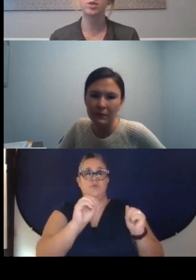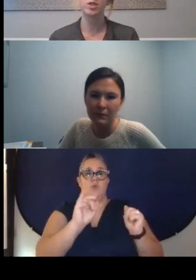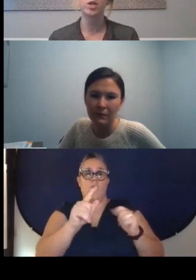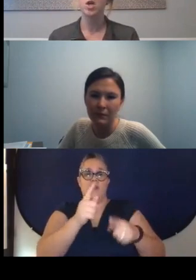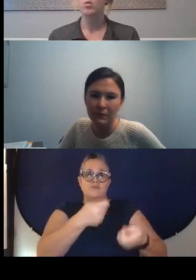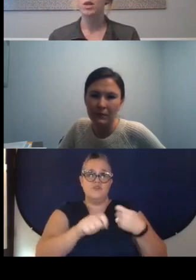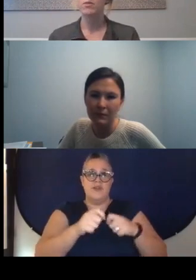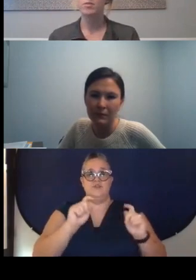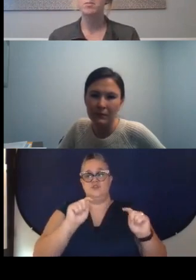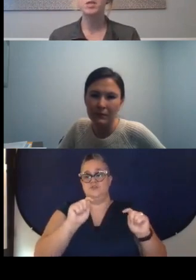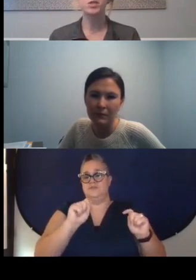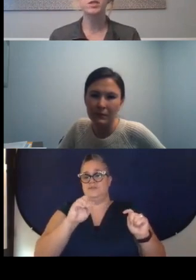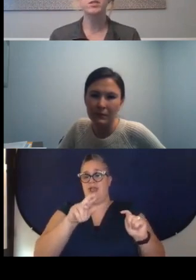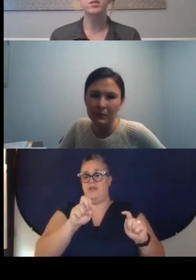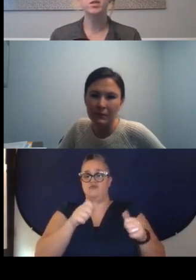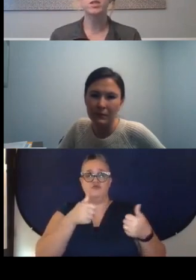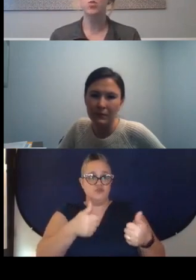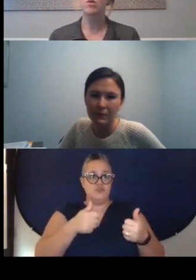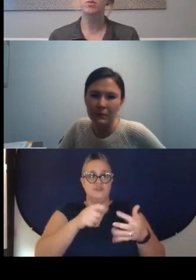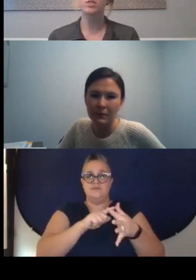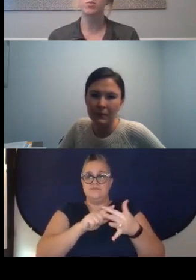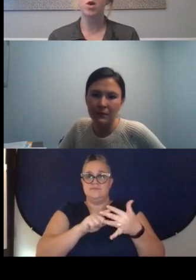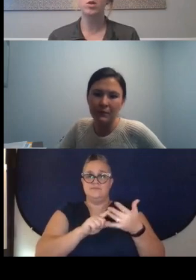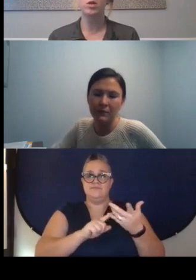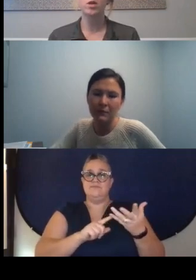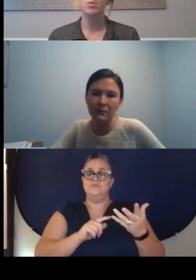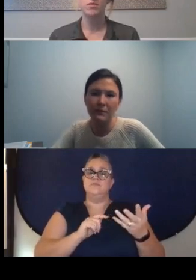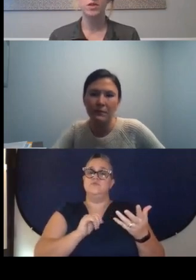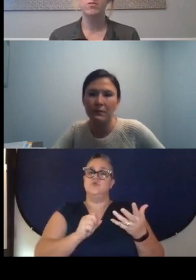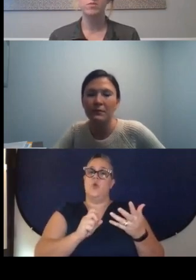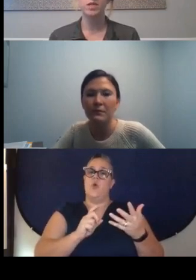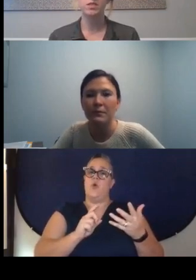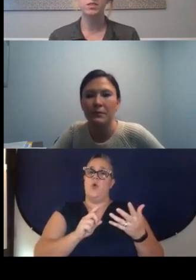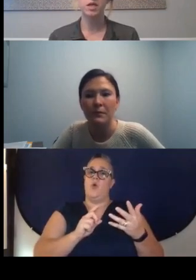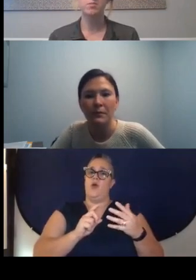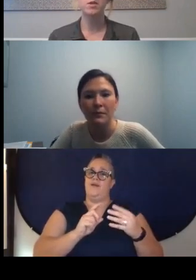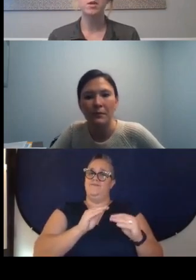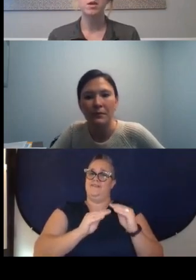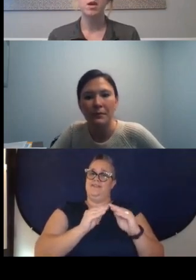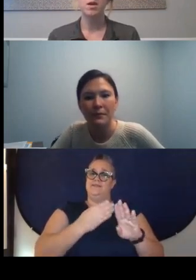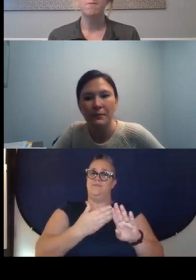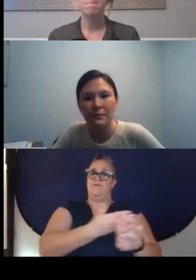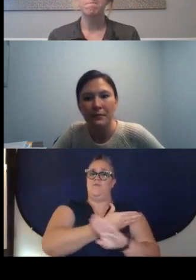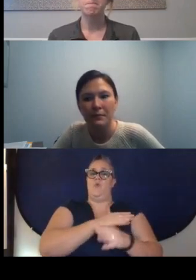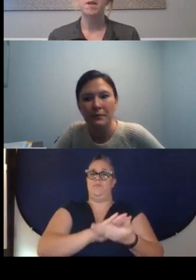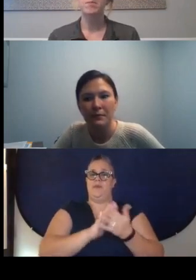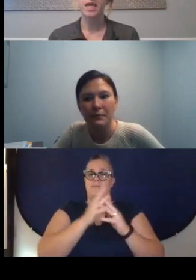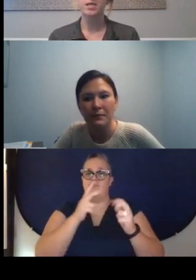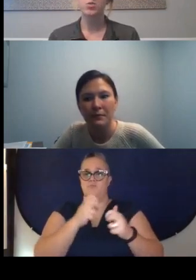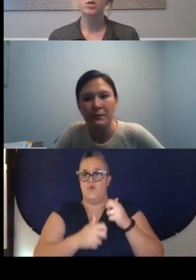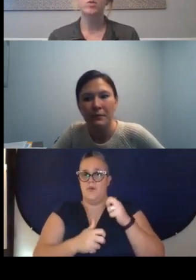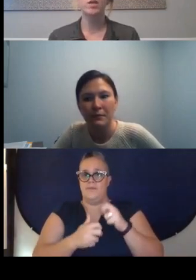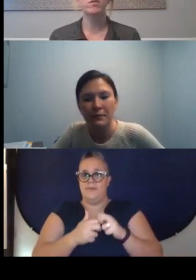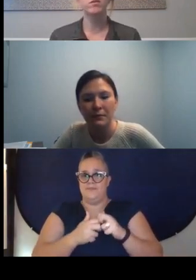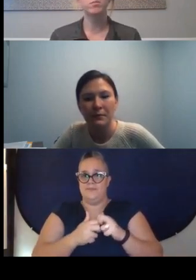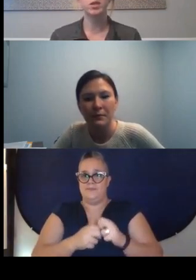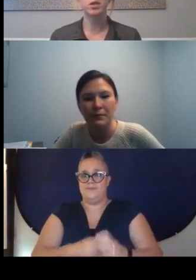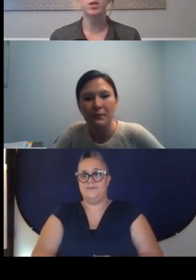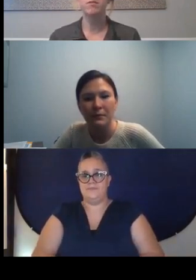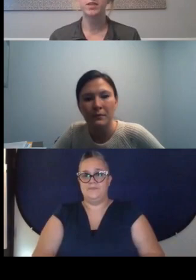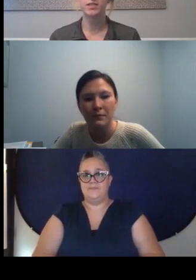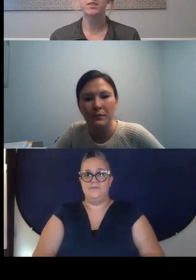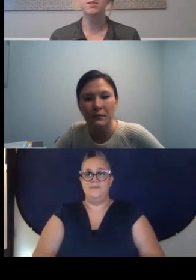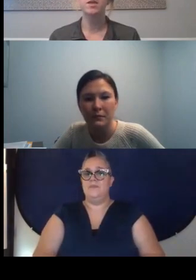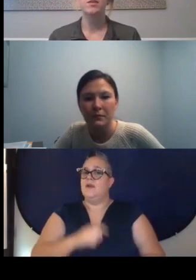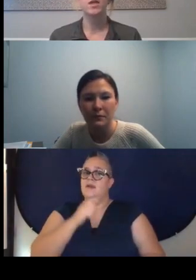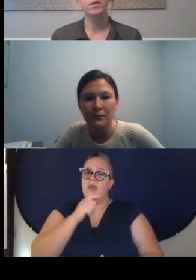tires are good, whatever it may be, but it's more of those smaller preventative maintenance type mechanic work rather than the